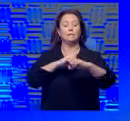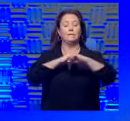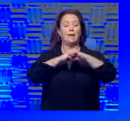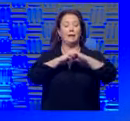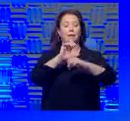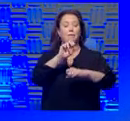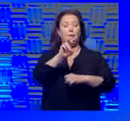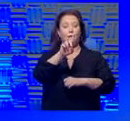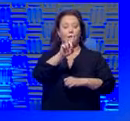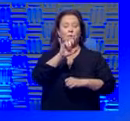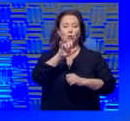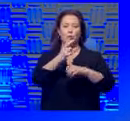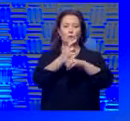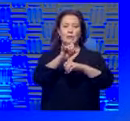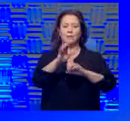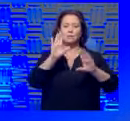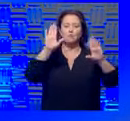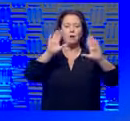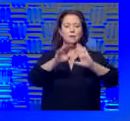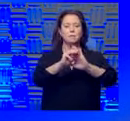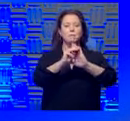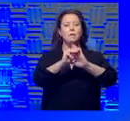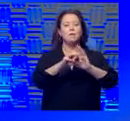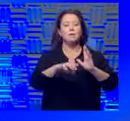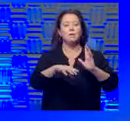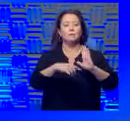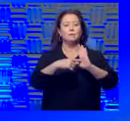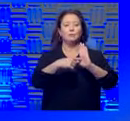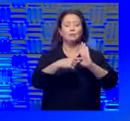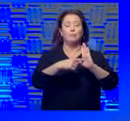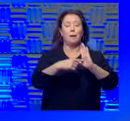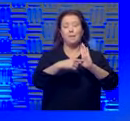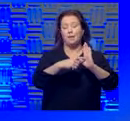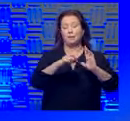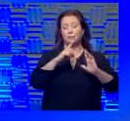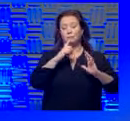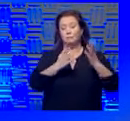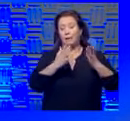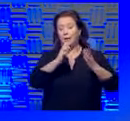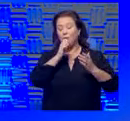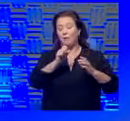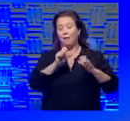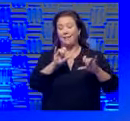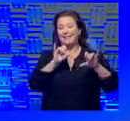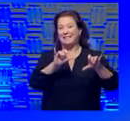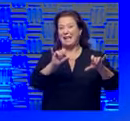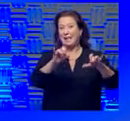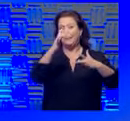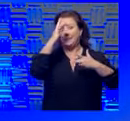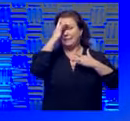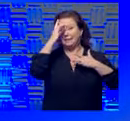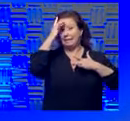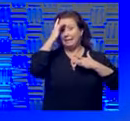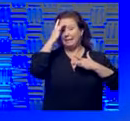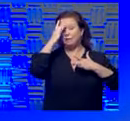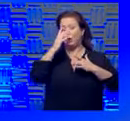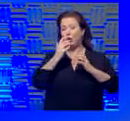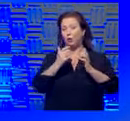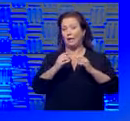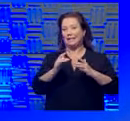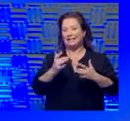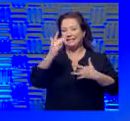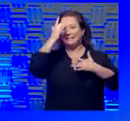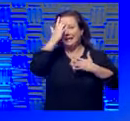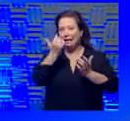that as a very good model that show, maybe you aren't getting the same disease when you have reinfection